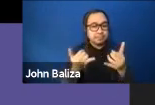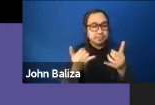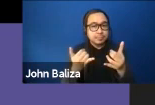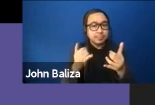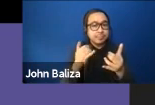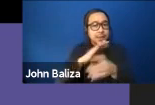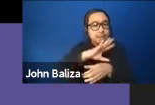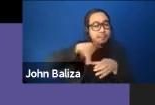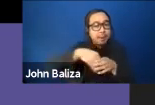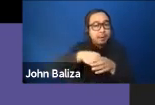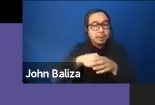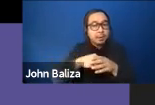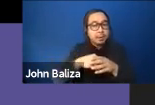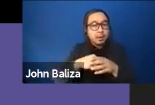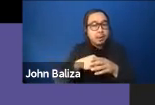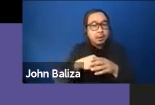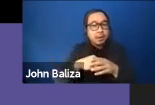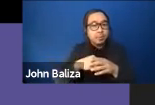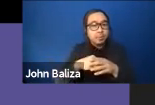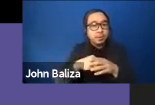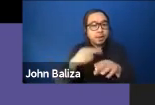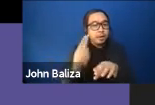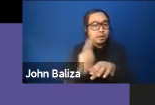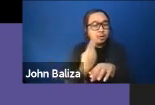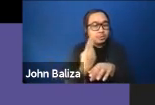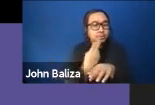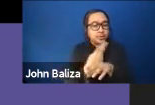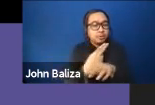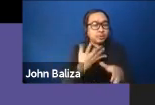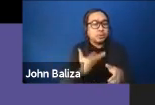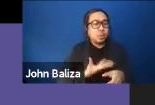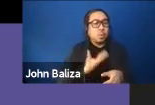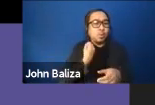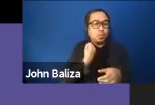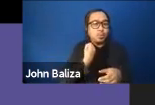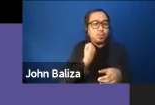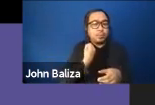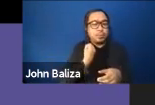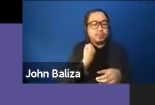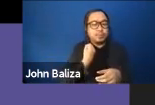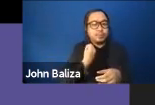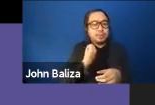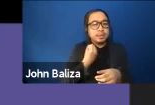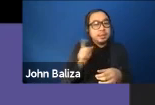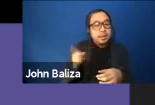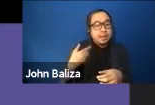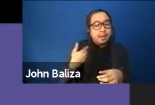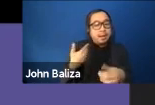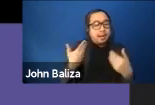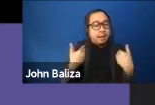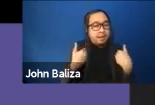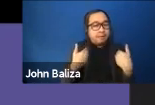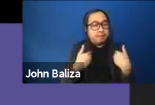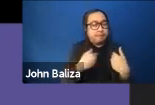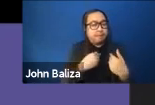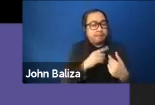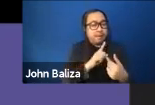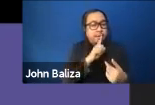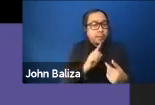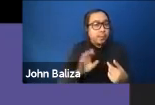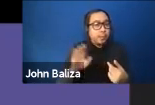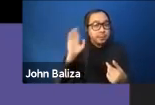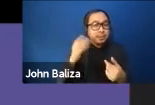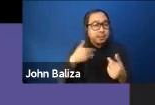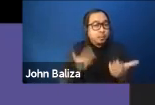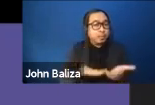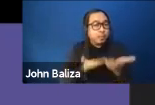why we use it, because it's more state-owned. They have the commitment to, when they accept the recommendation, they